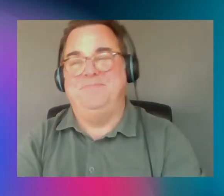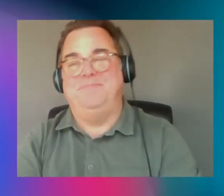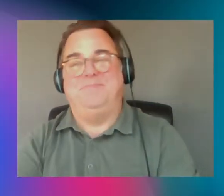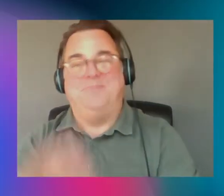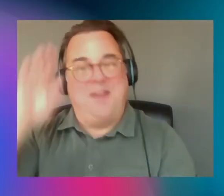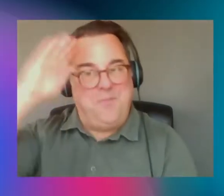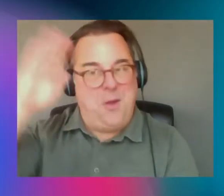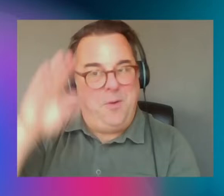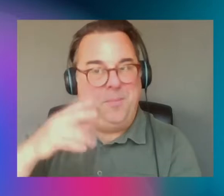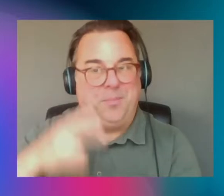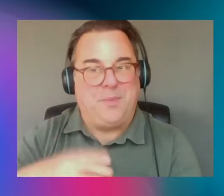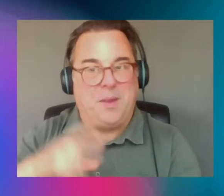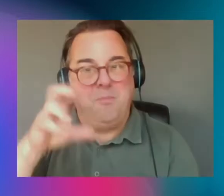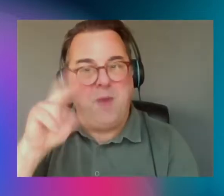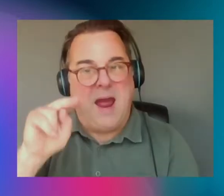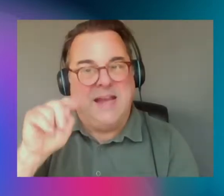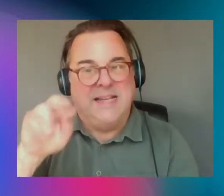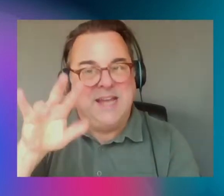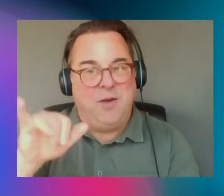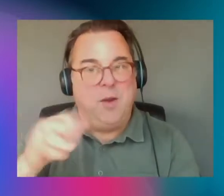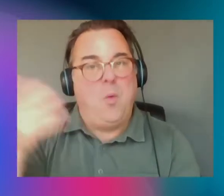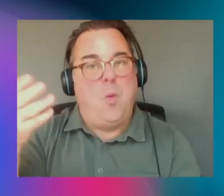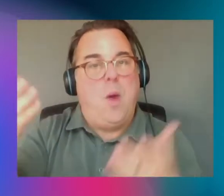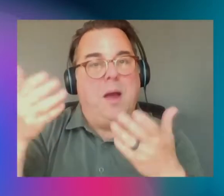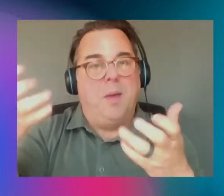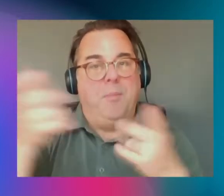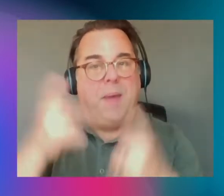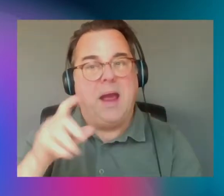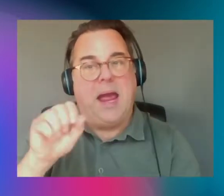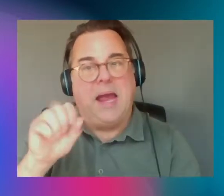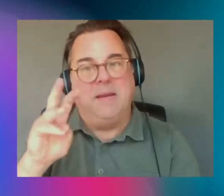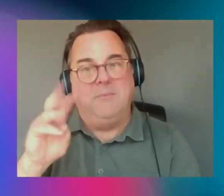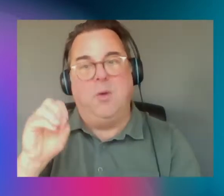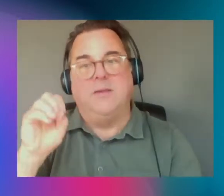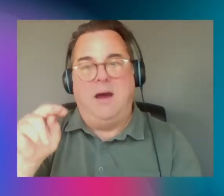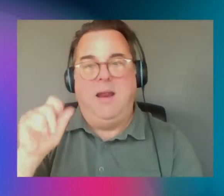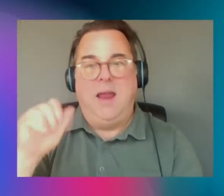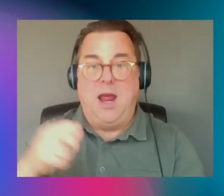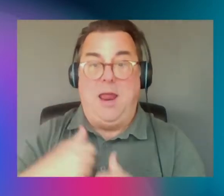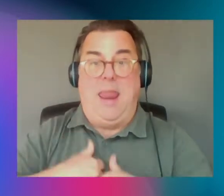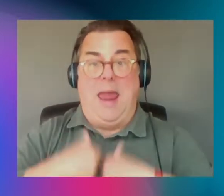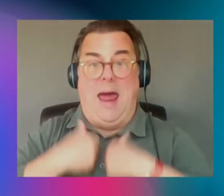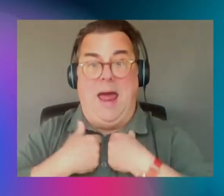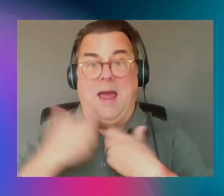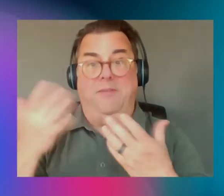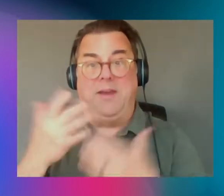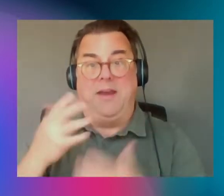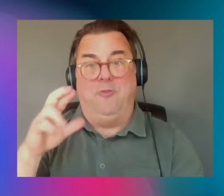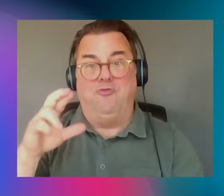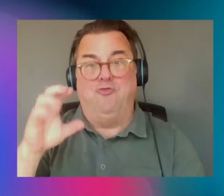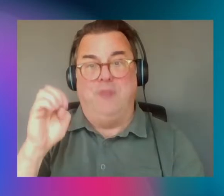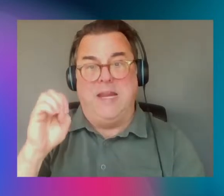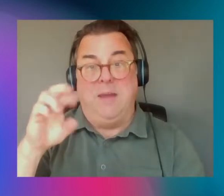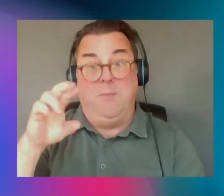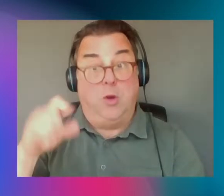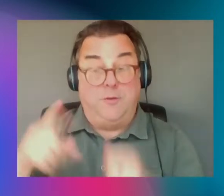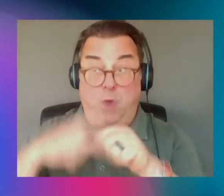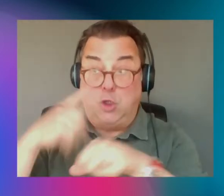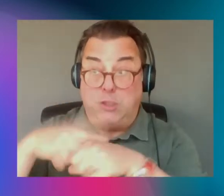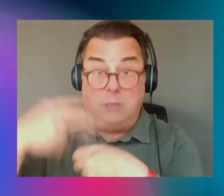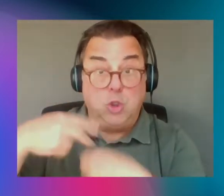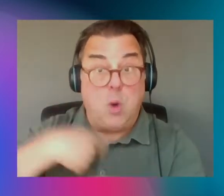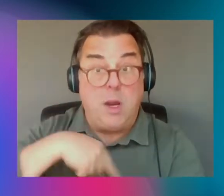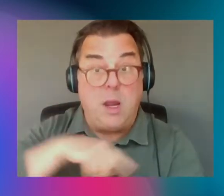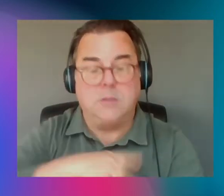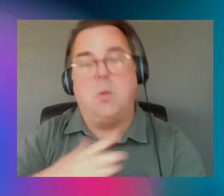My name is Bulan Terry, and welcome back to AWS On Air live at Mars. If this is your first time joining us, we're happy that